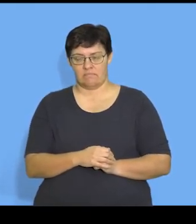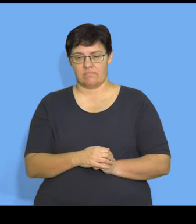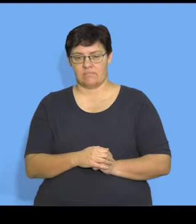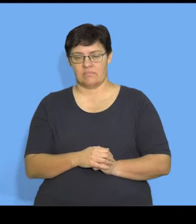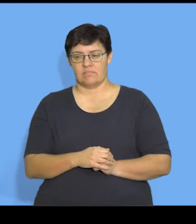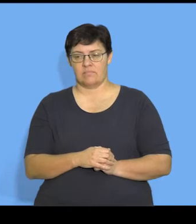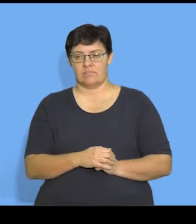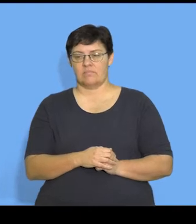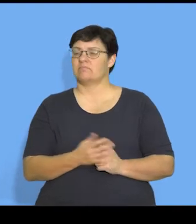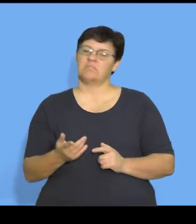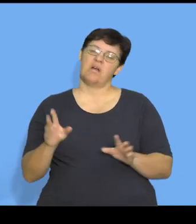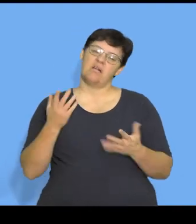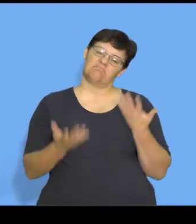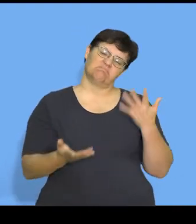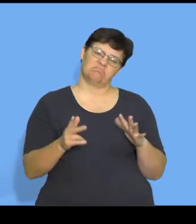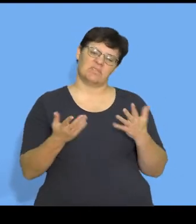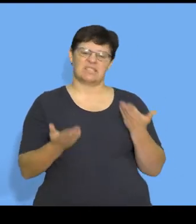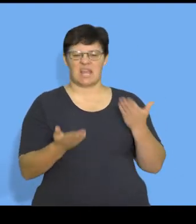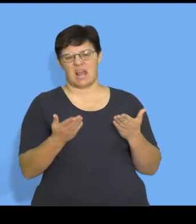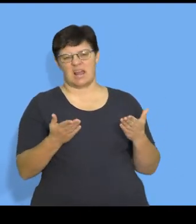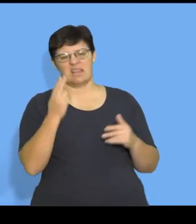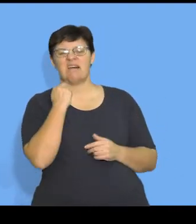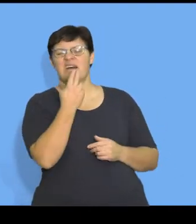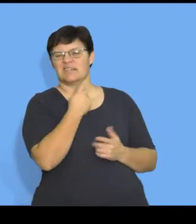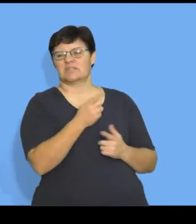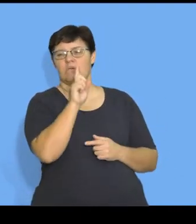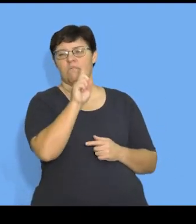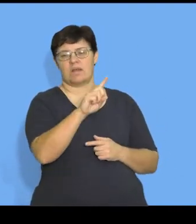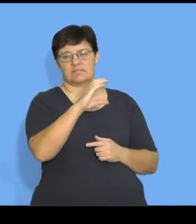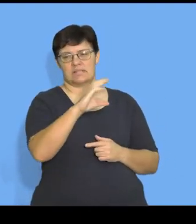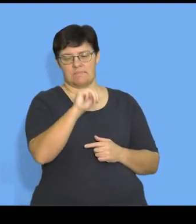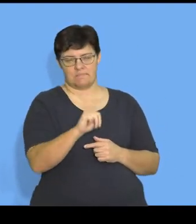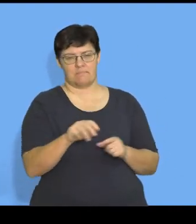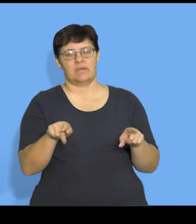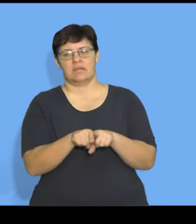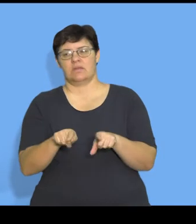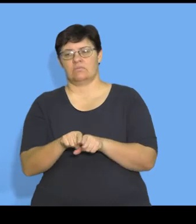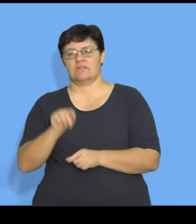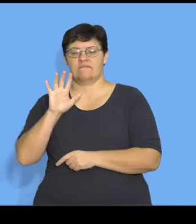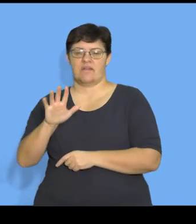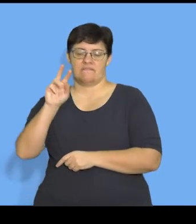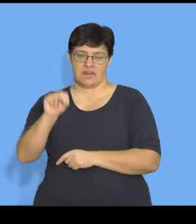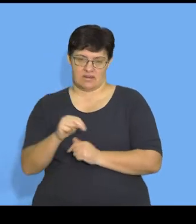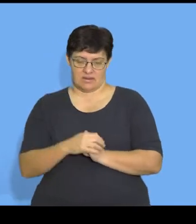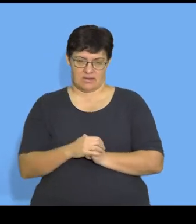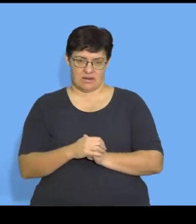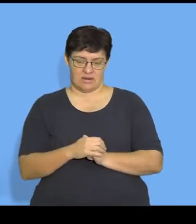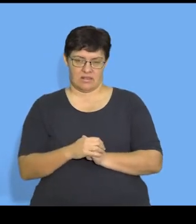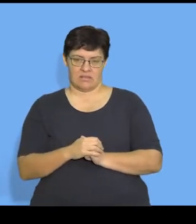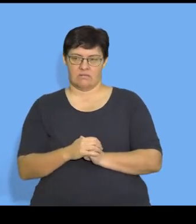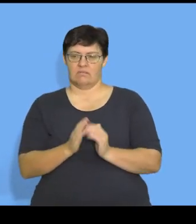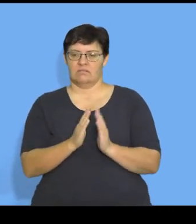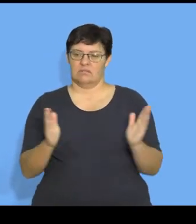line, a good scale would be 1 centimeter is 5 newtons, because then my line would be